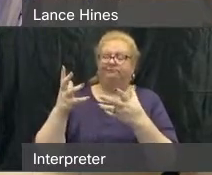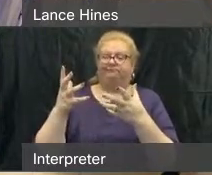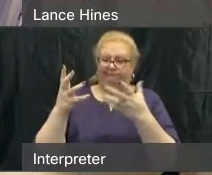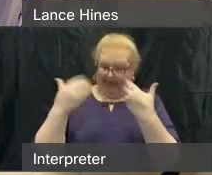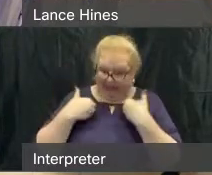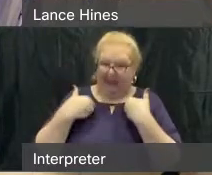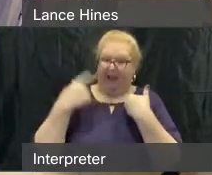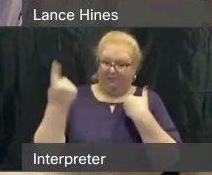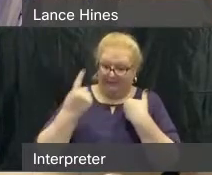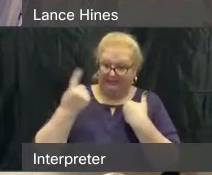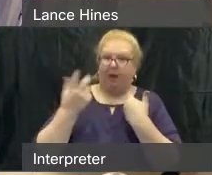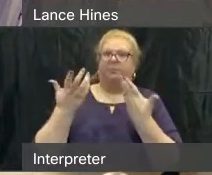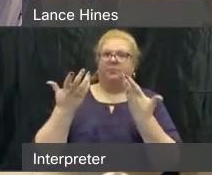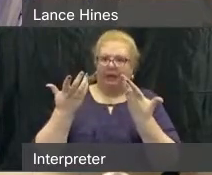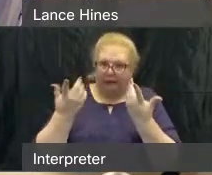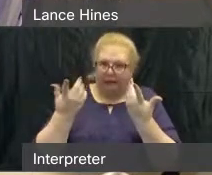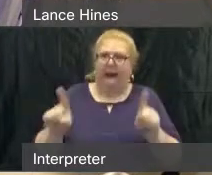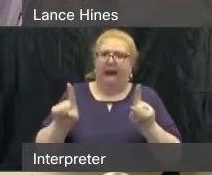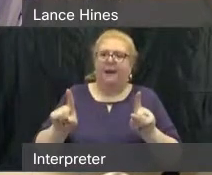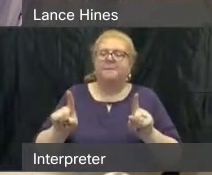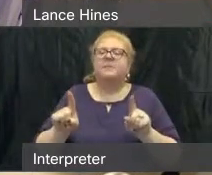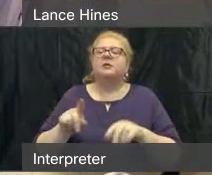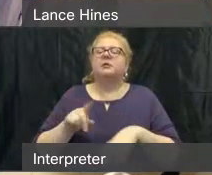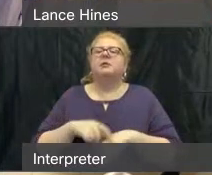and I don't know if there's particular